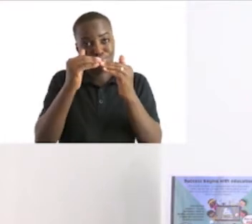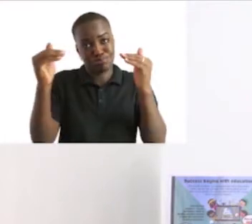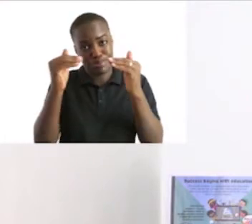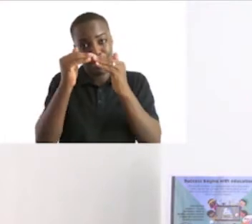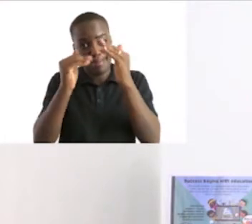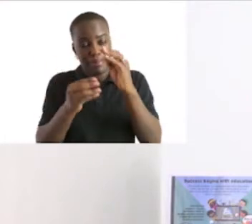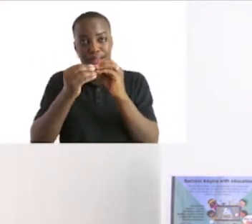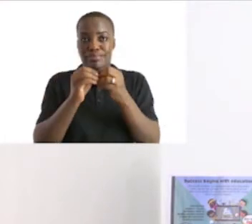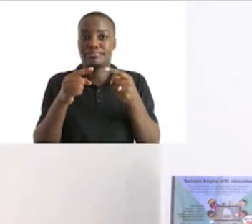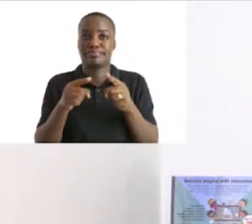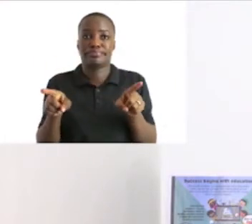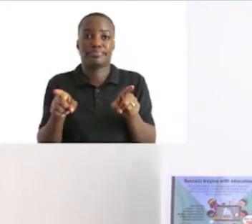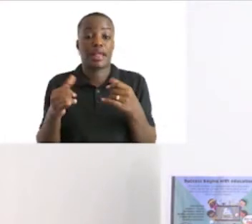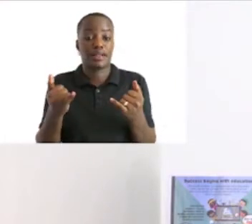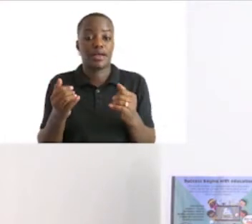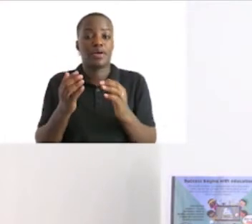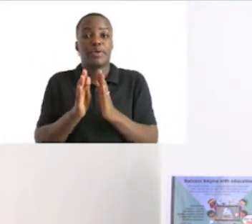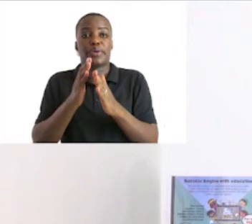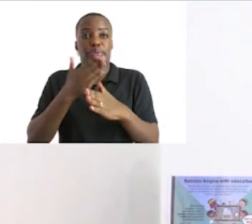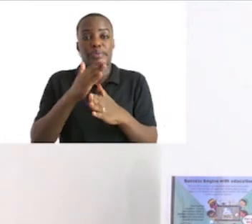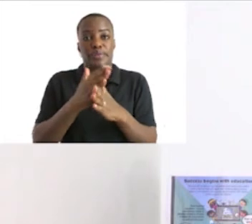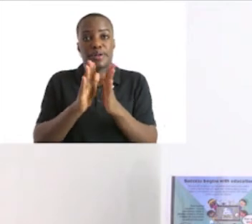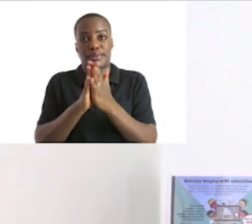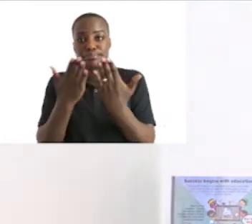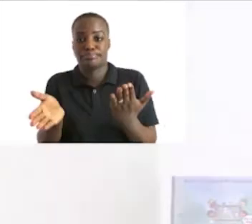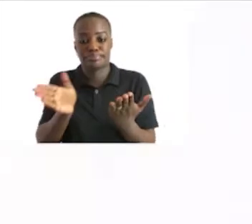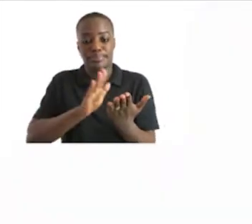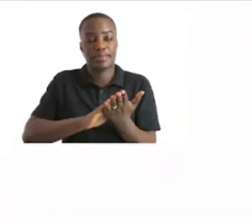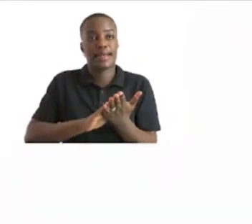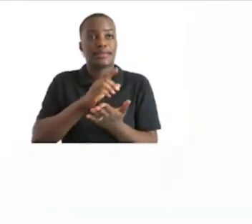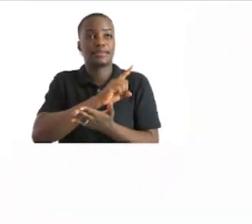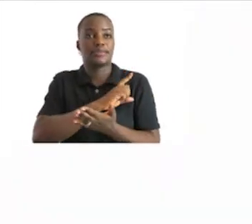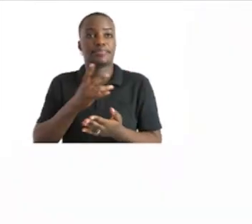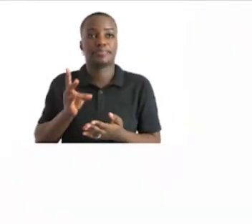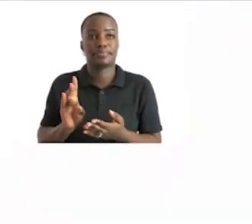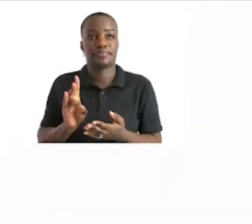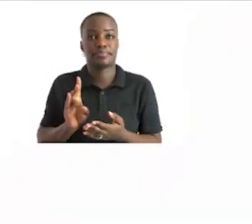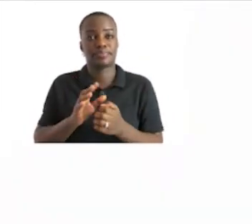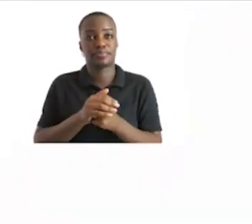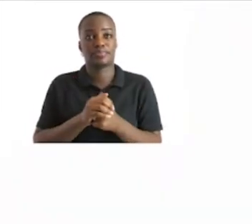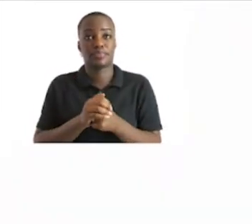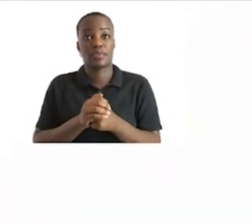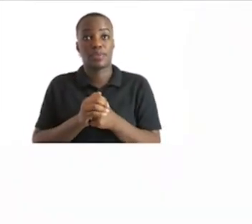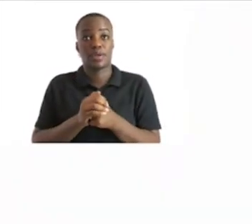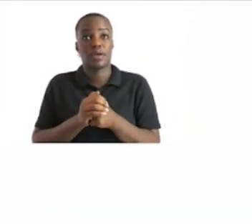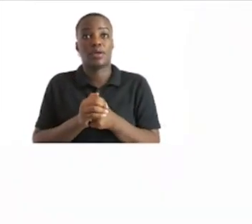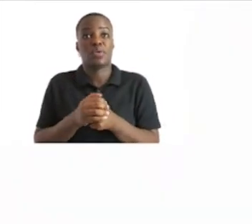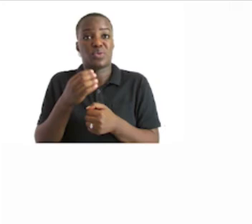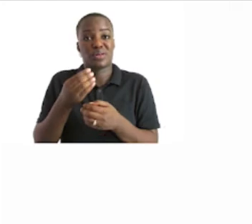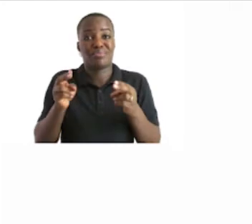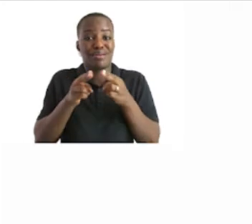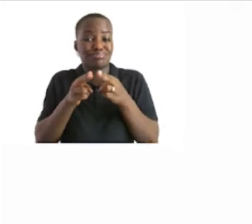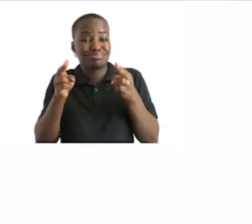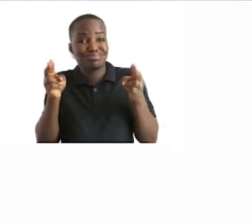different. Now let us move to the next exercise on page 17. We are now talking about length, and